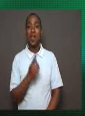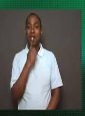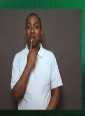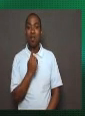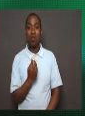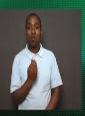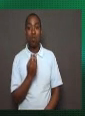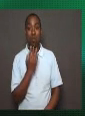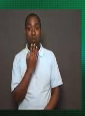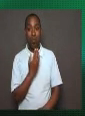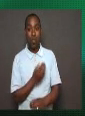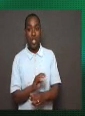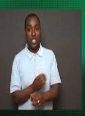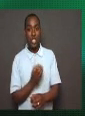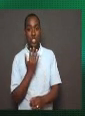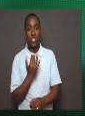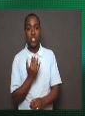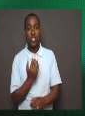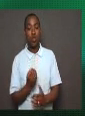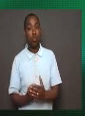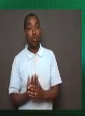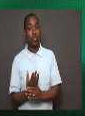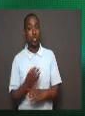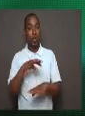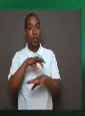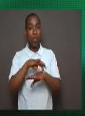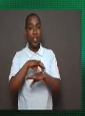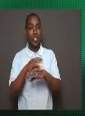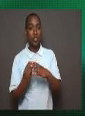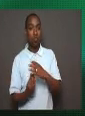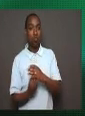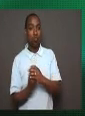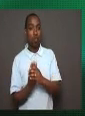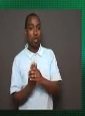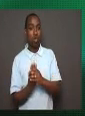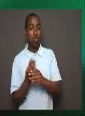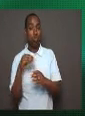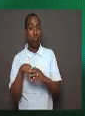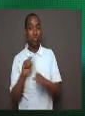are produced in bone marrow from stem cells.